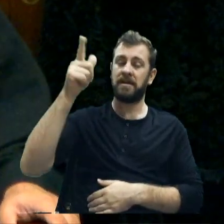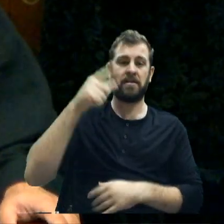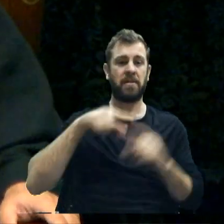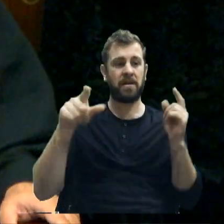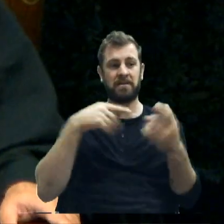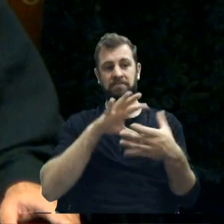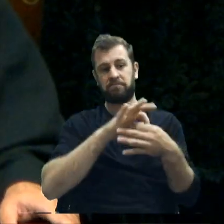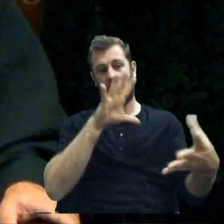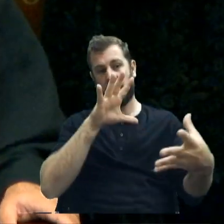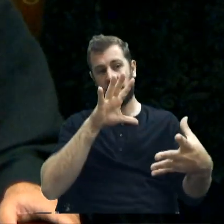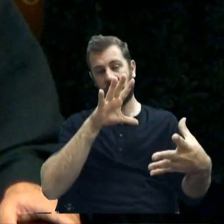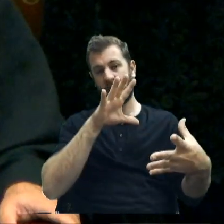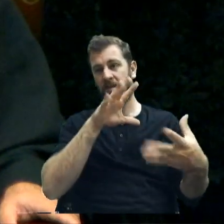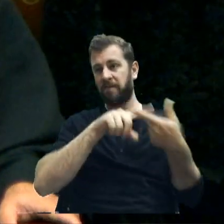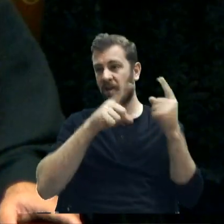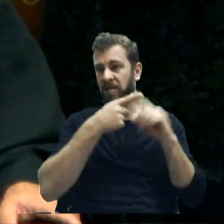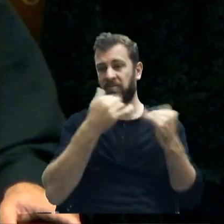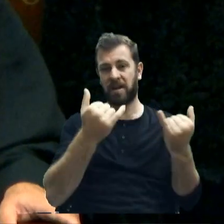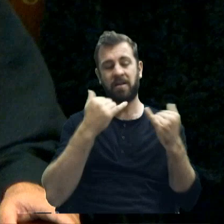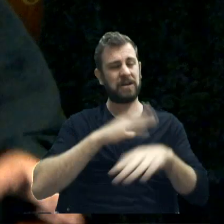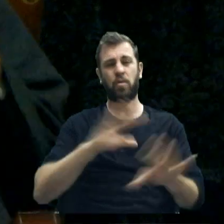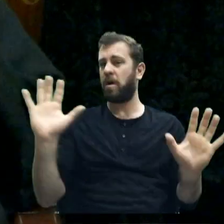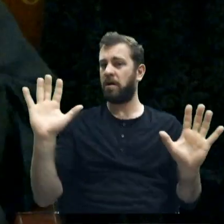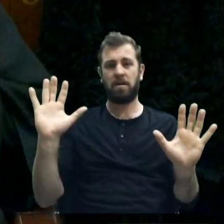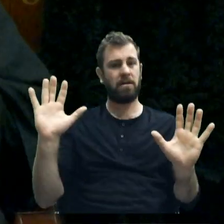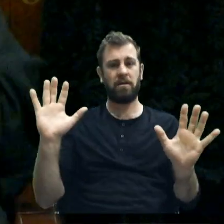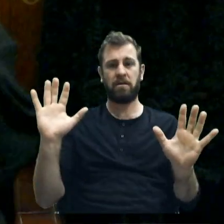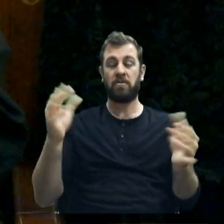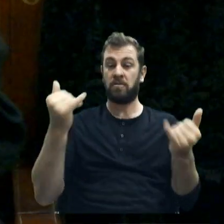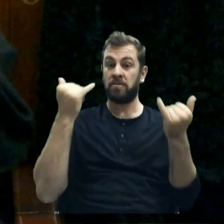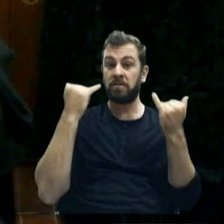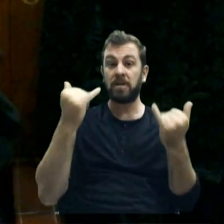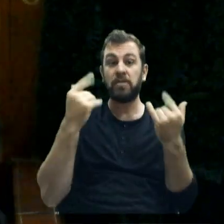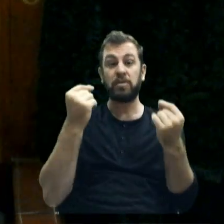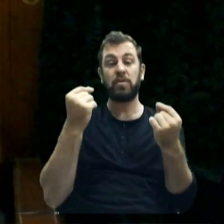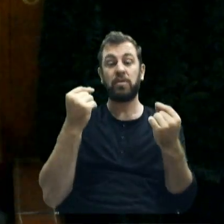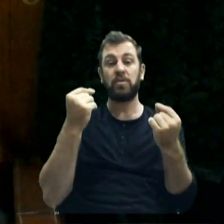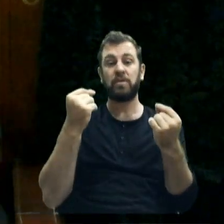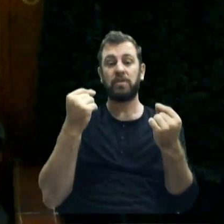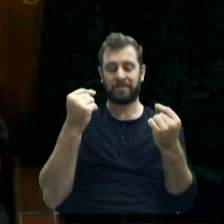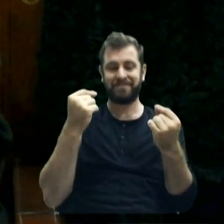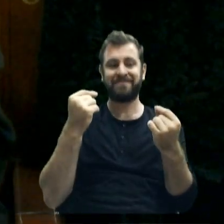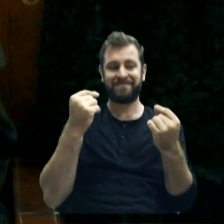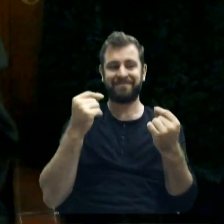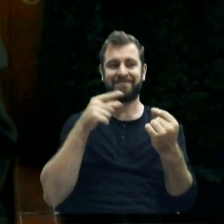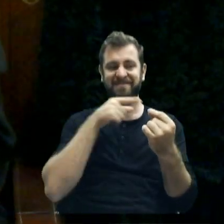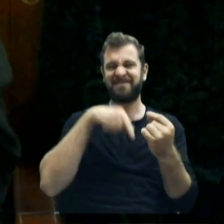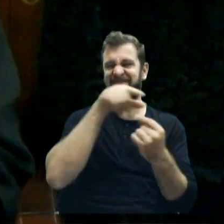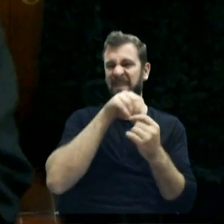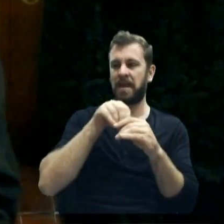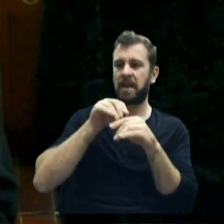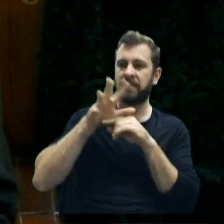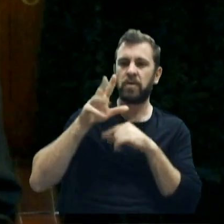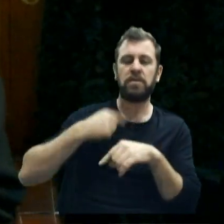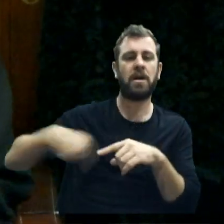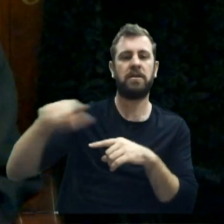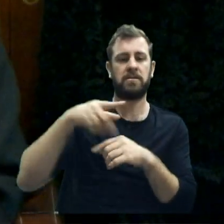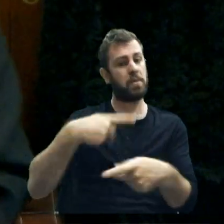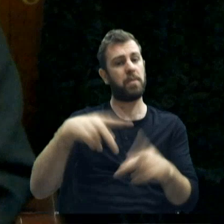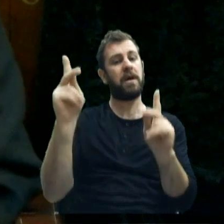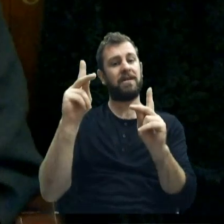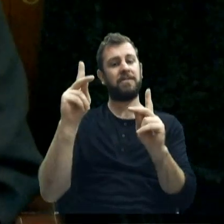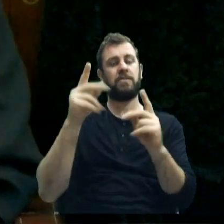brotherhood. And what we're doing is that we're allowing ourselves to dictate what that circle is. And please be very